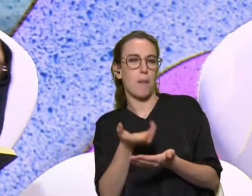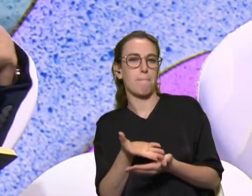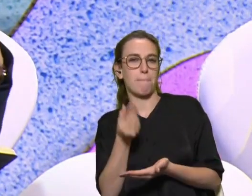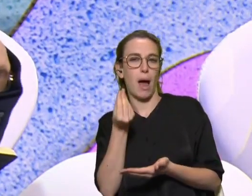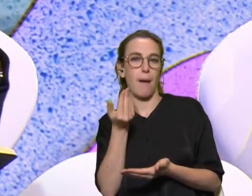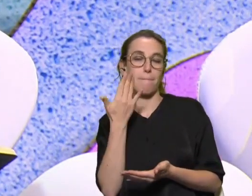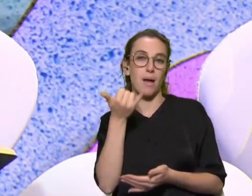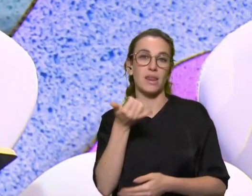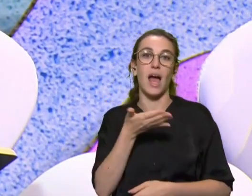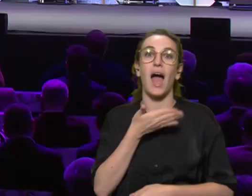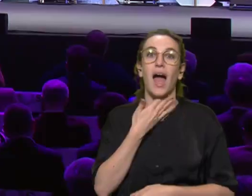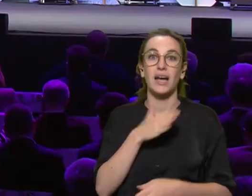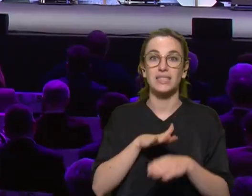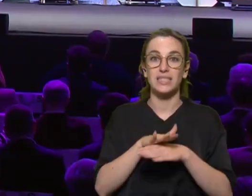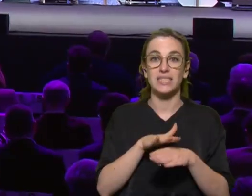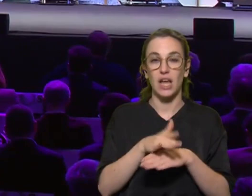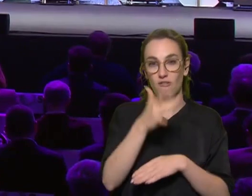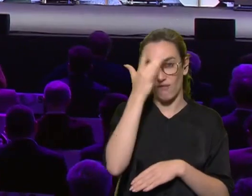more relevant